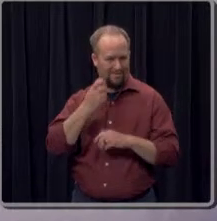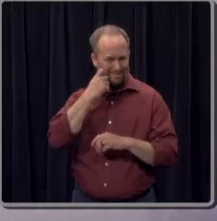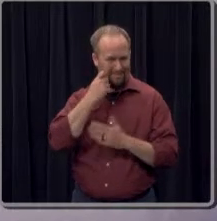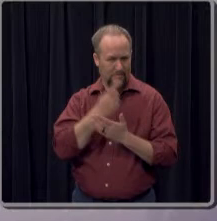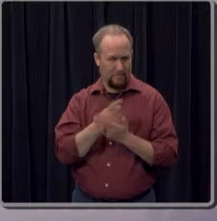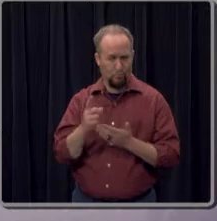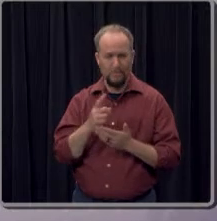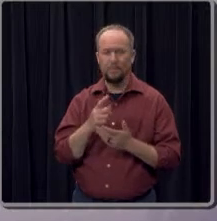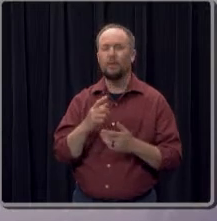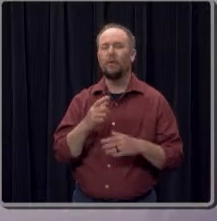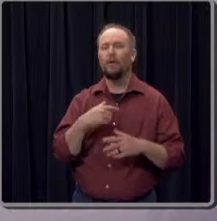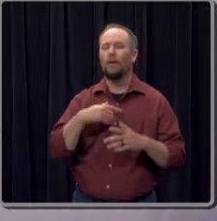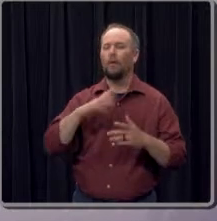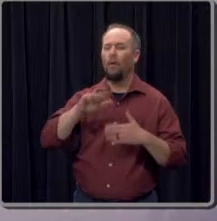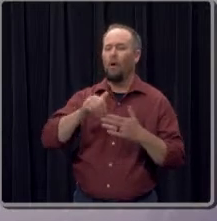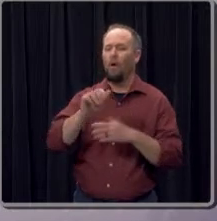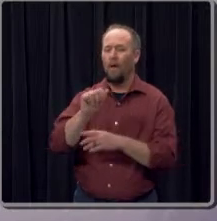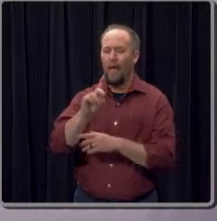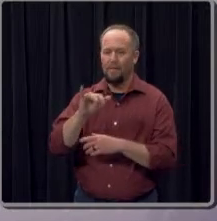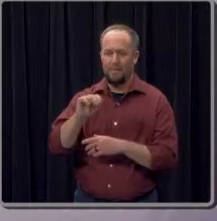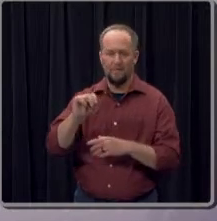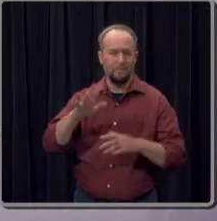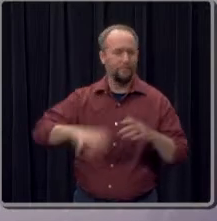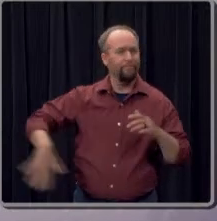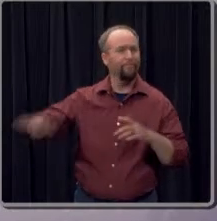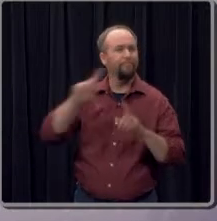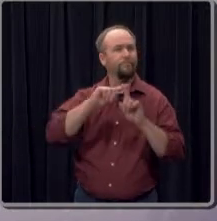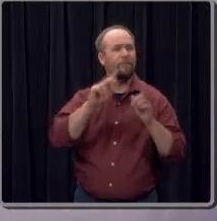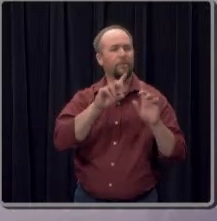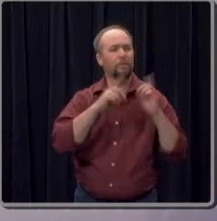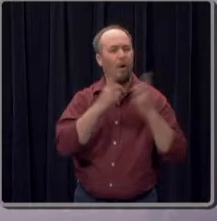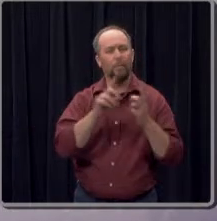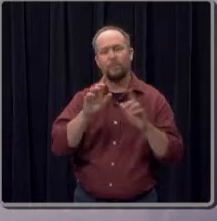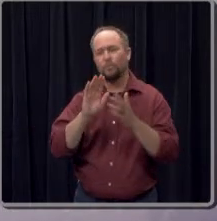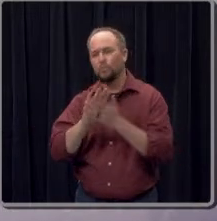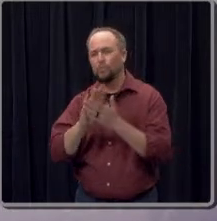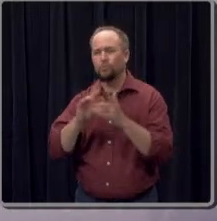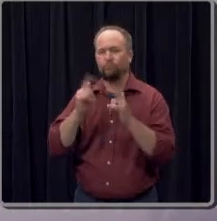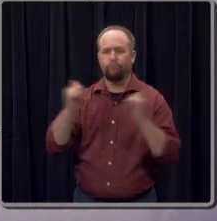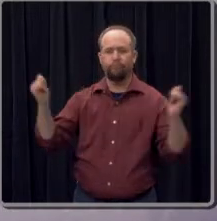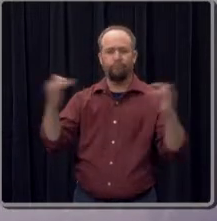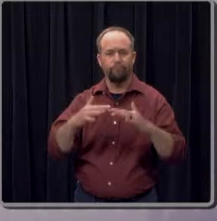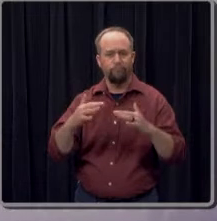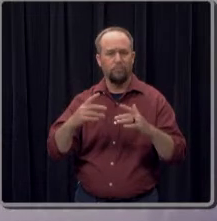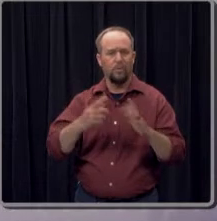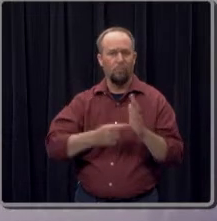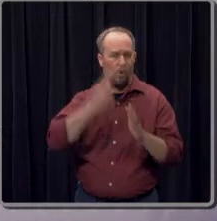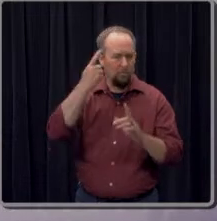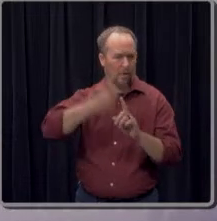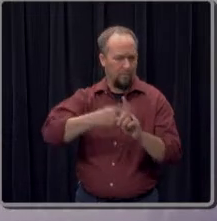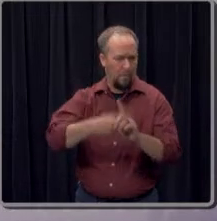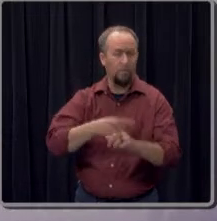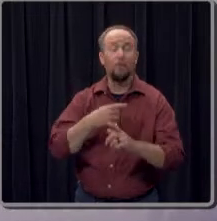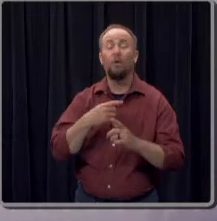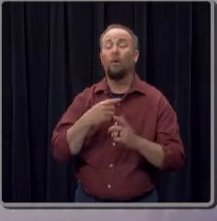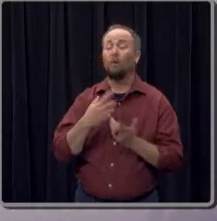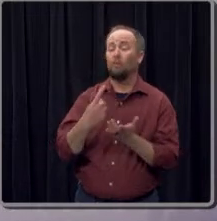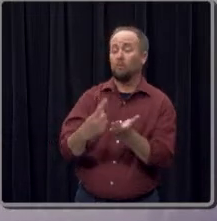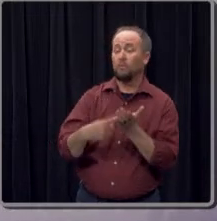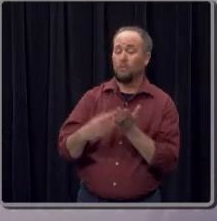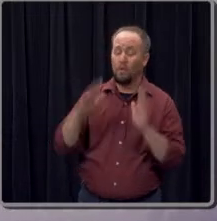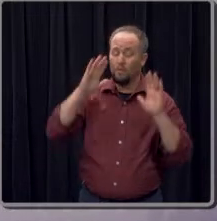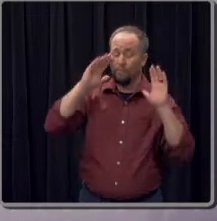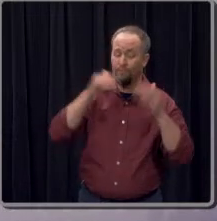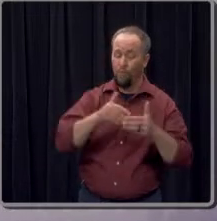our administrators from across the system and across the departments and schools together once a month, and we talk about the focus areas